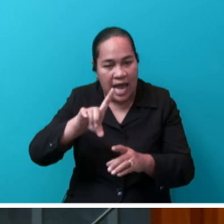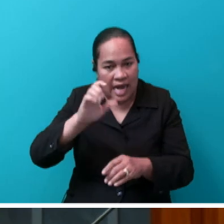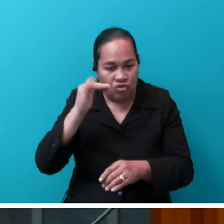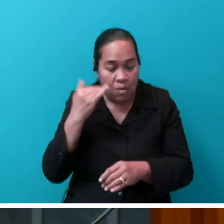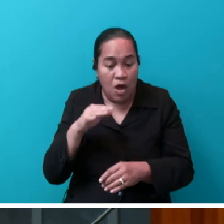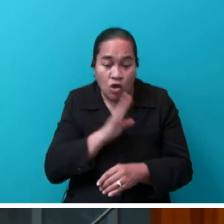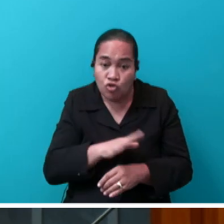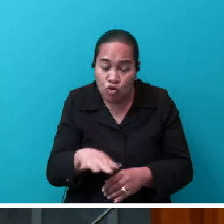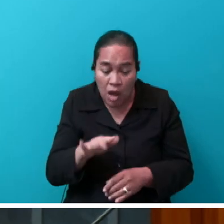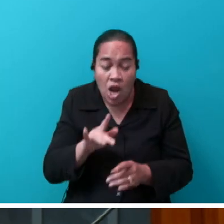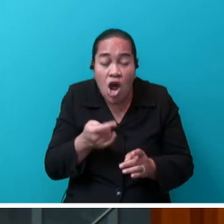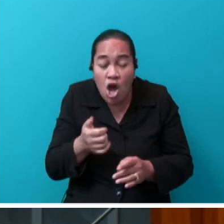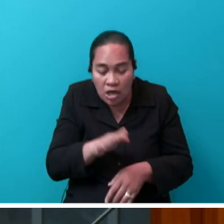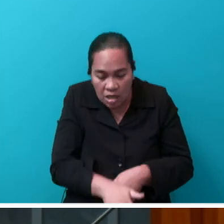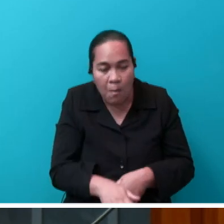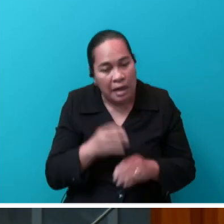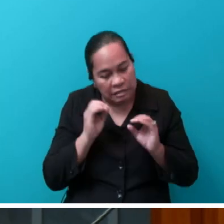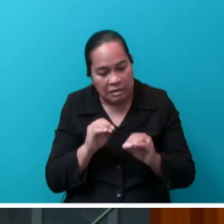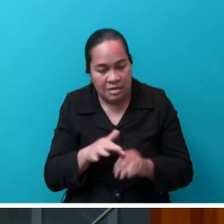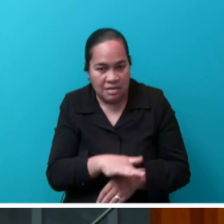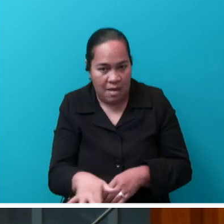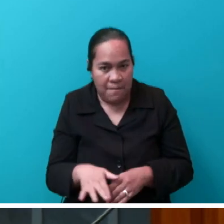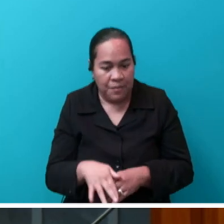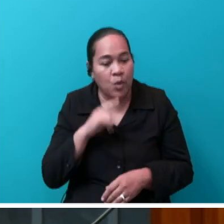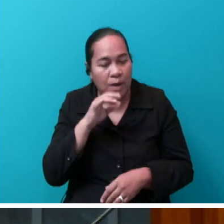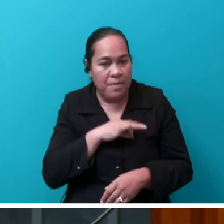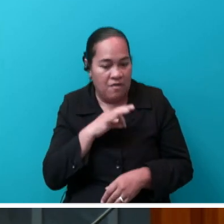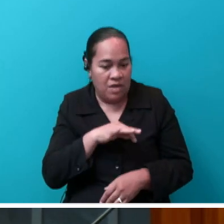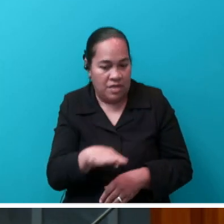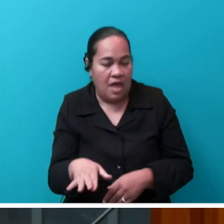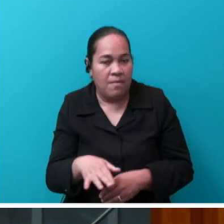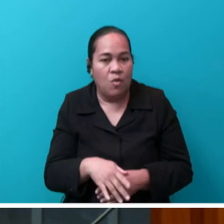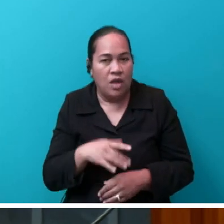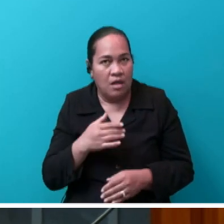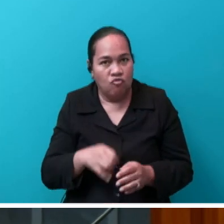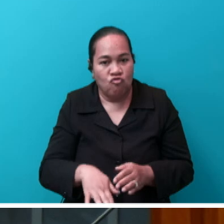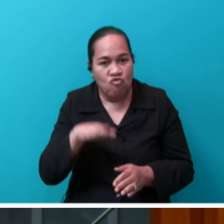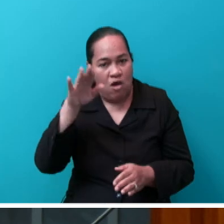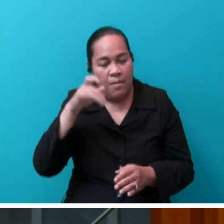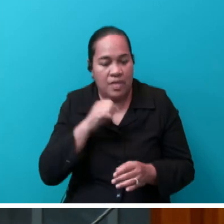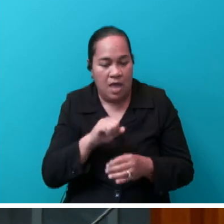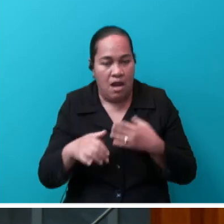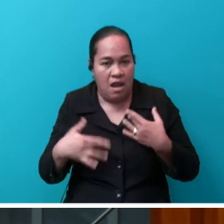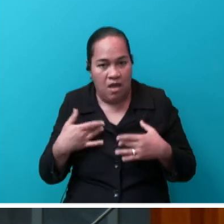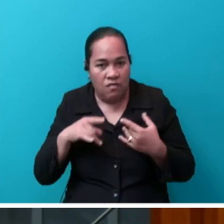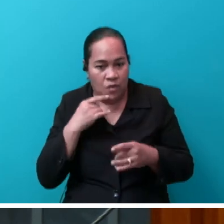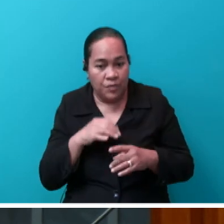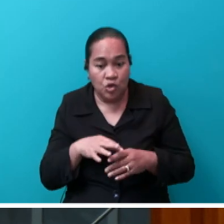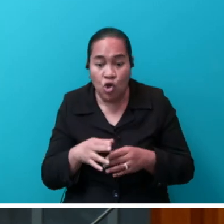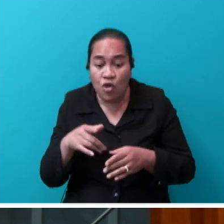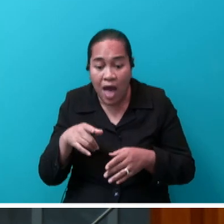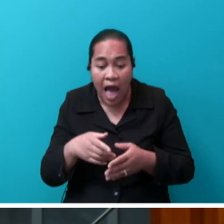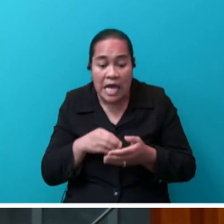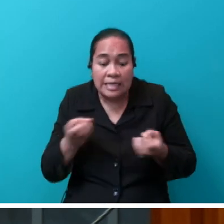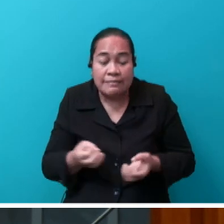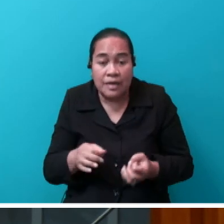develop skills at the early age that will benefit them in many areas of life. And these entrepreneurial skills are not just for